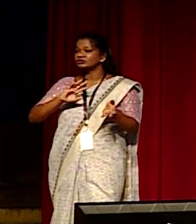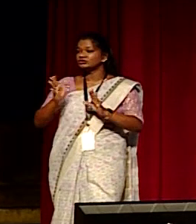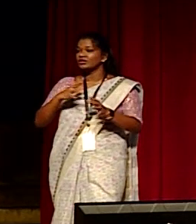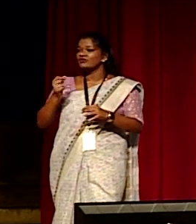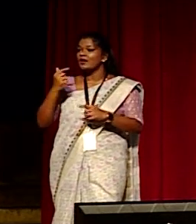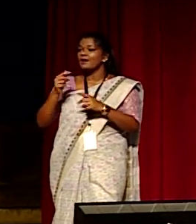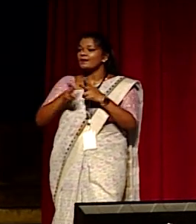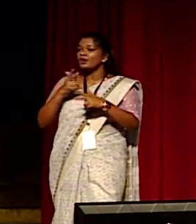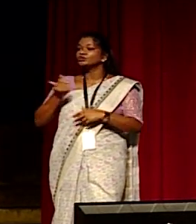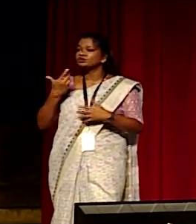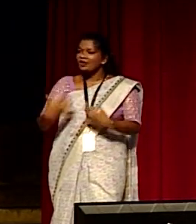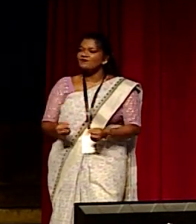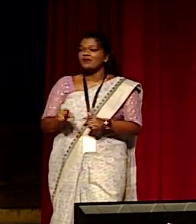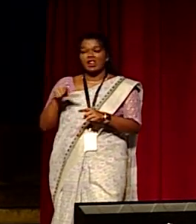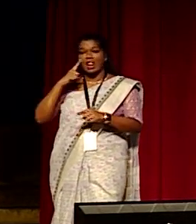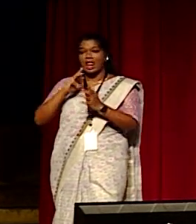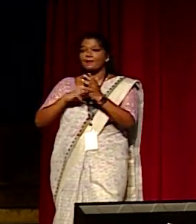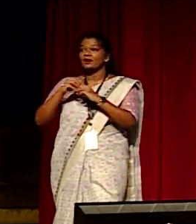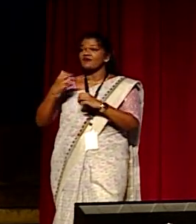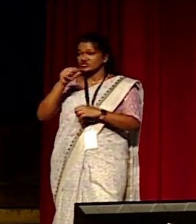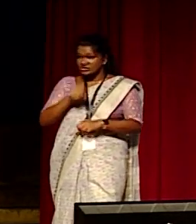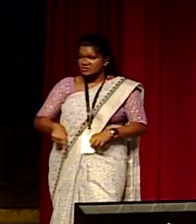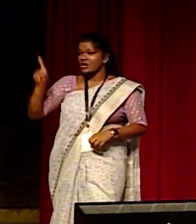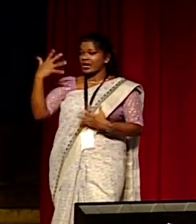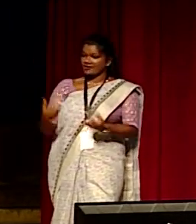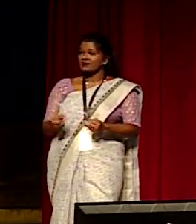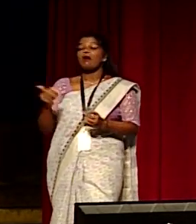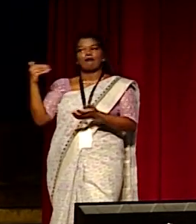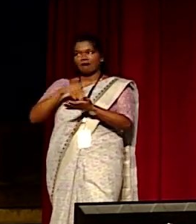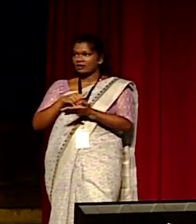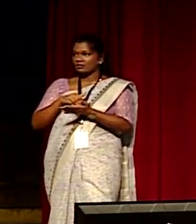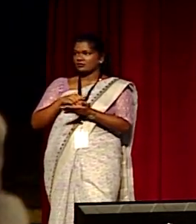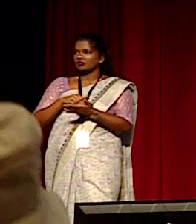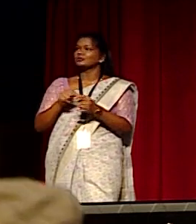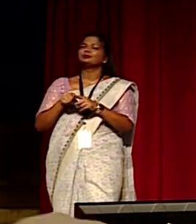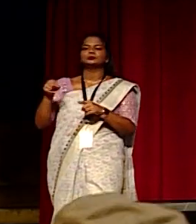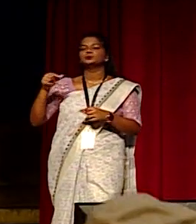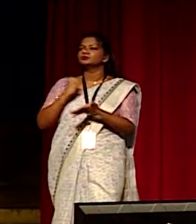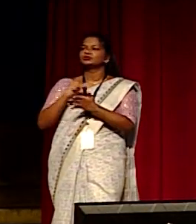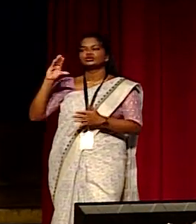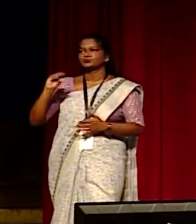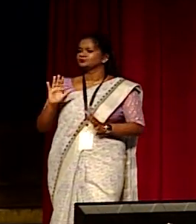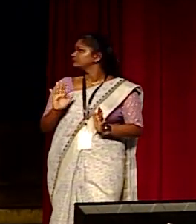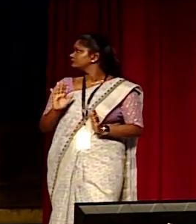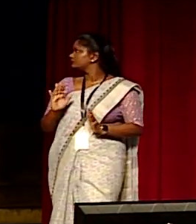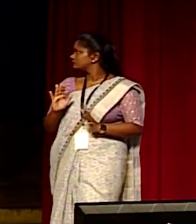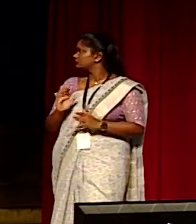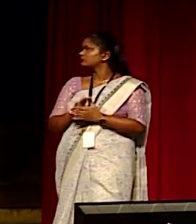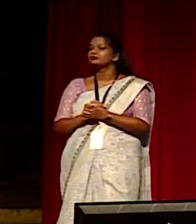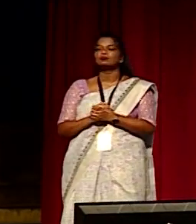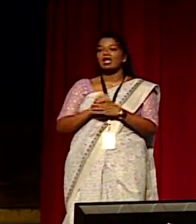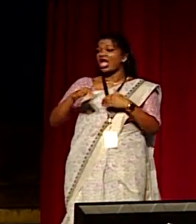people use artificial limbs in India are extreme. And again, it had to be affordable.